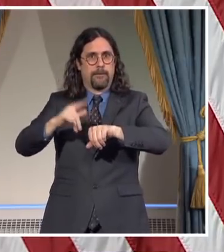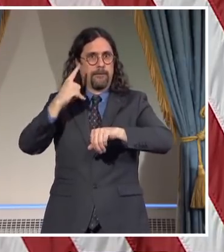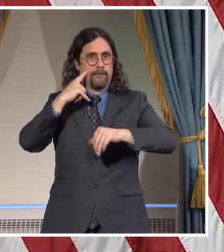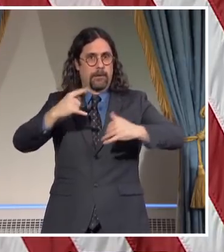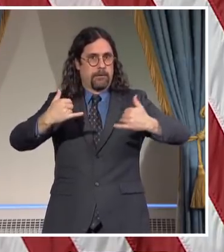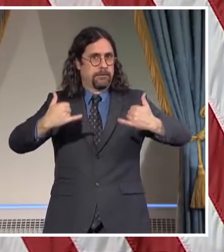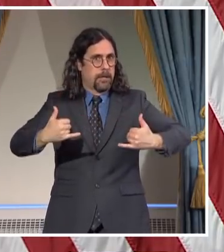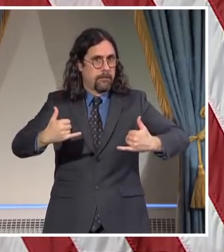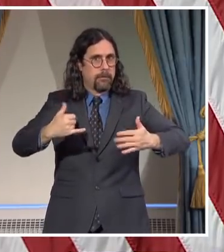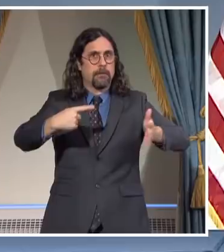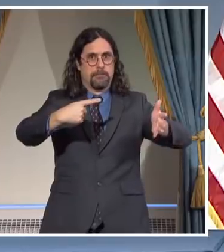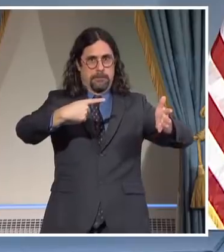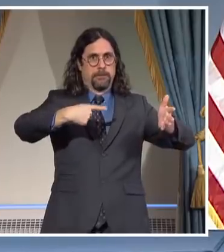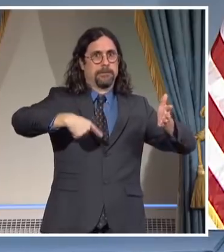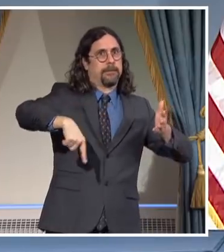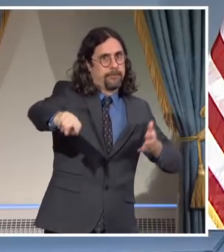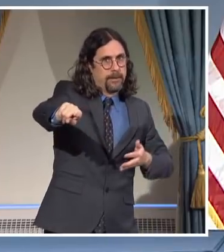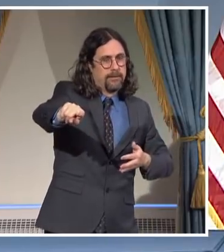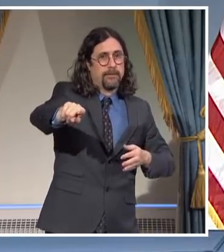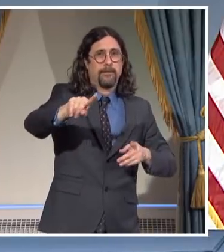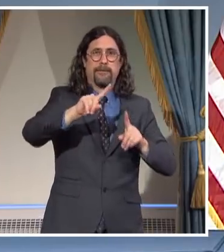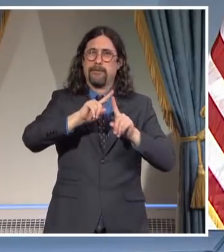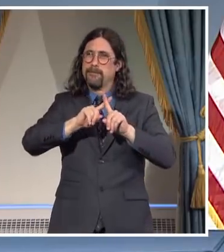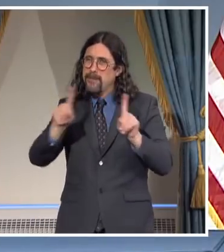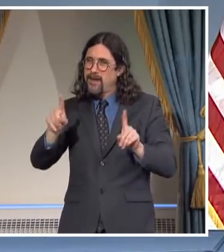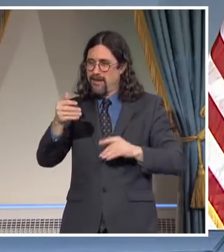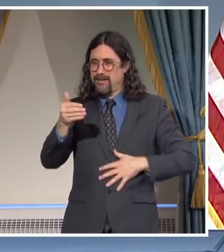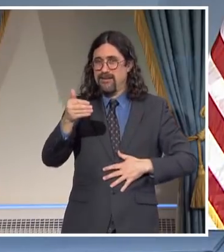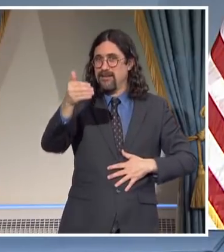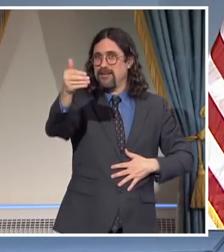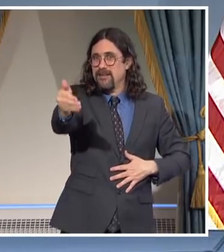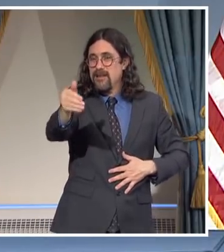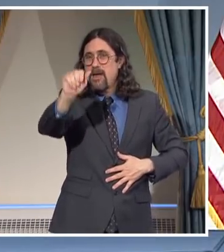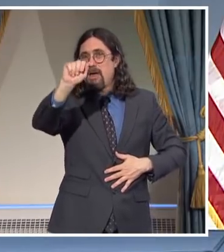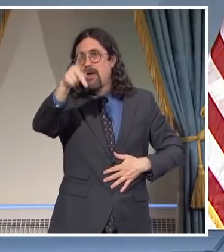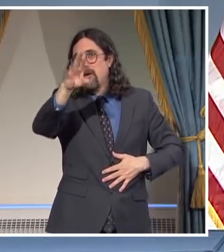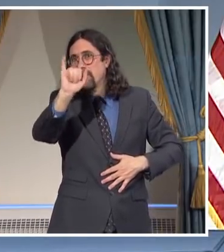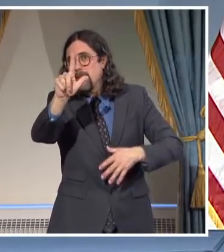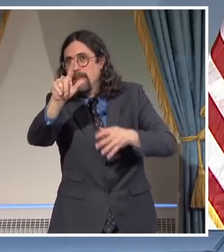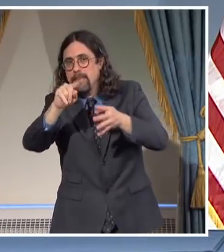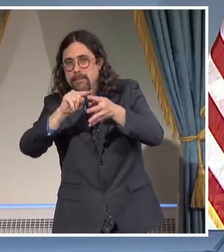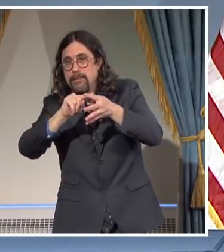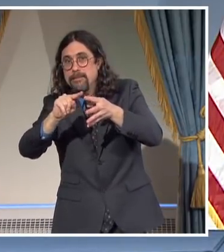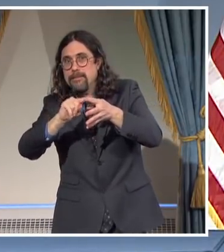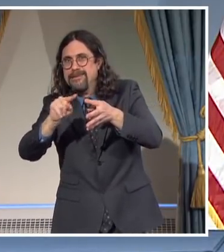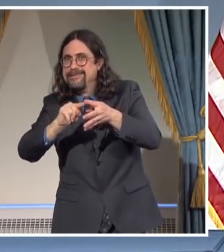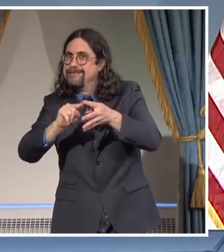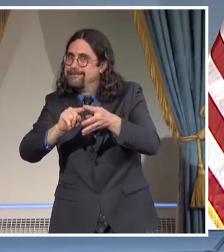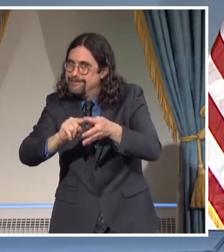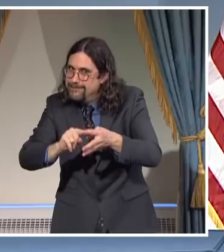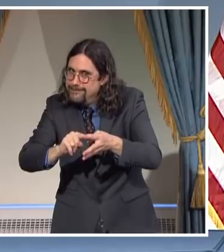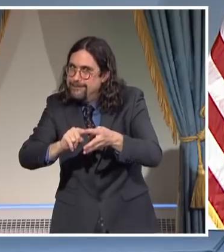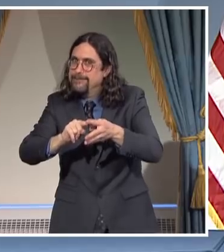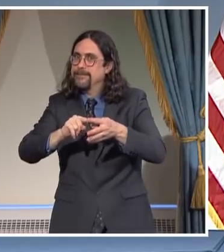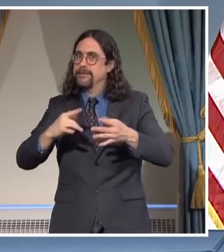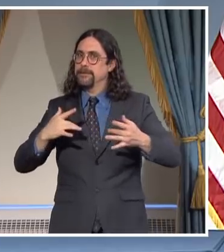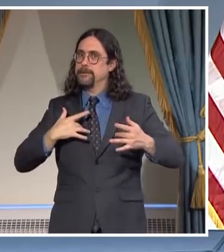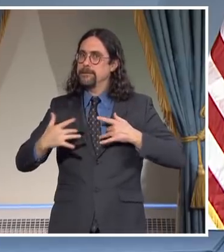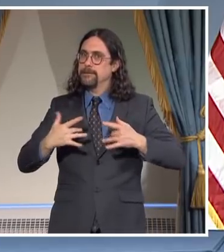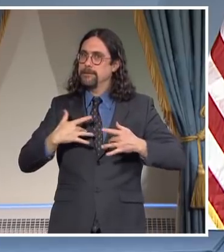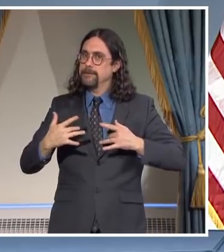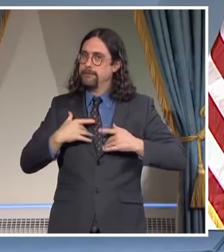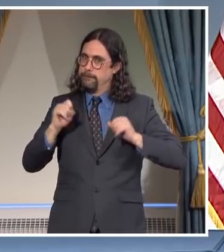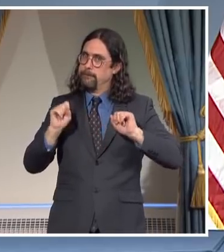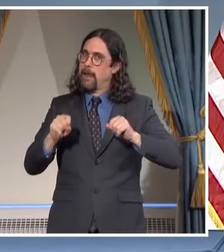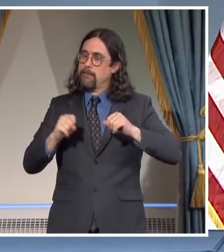along. Alex from the Daily Beast is up next. Alex? Hi, I have a question